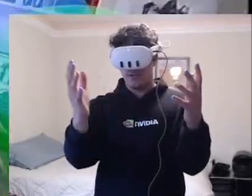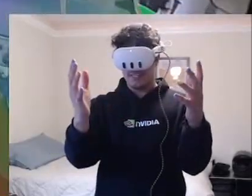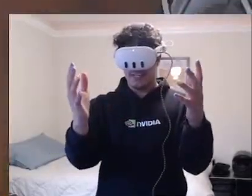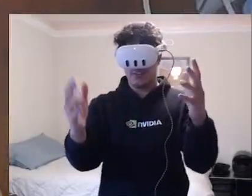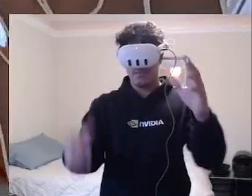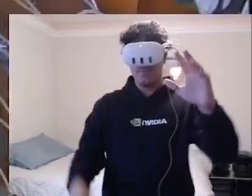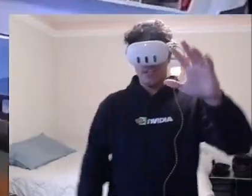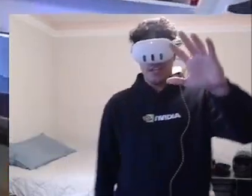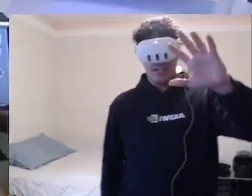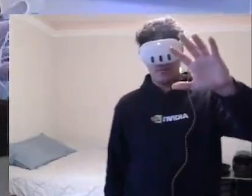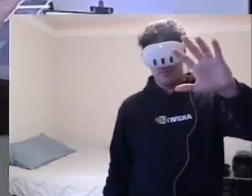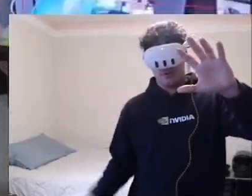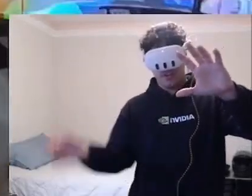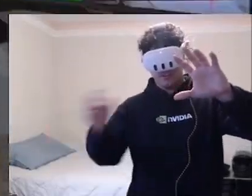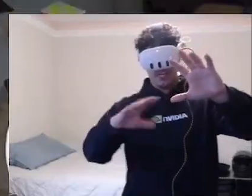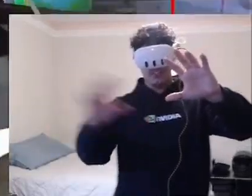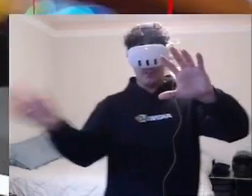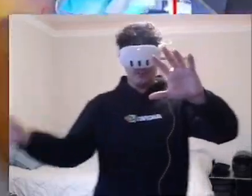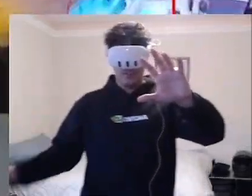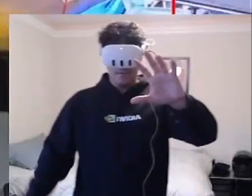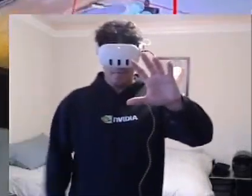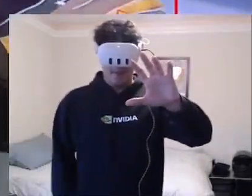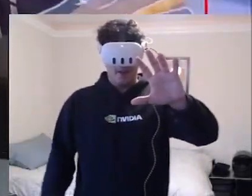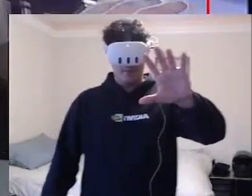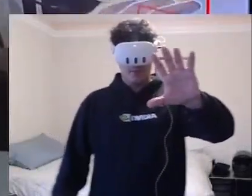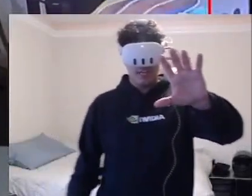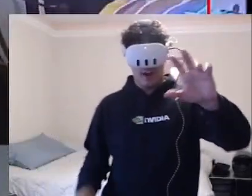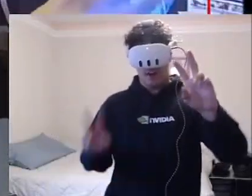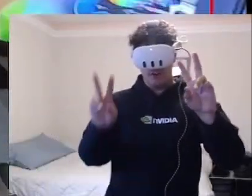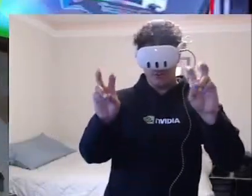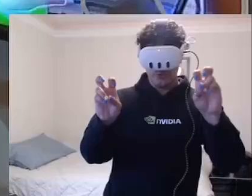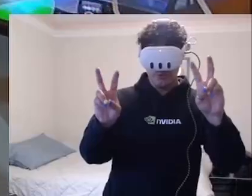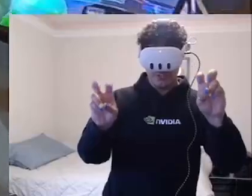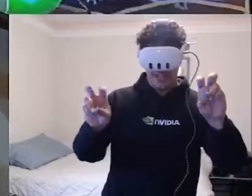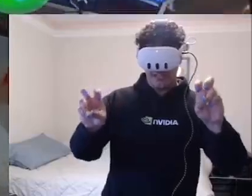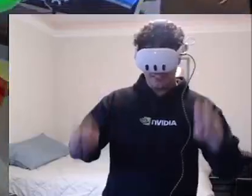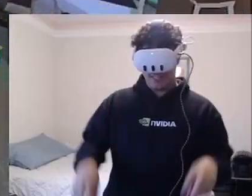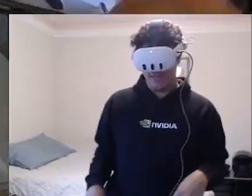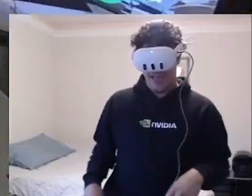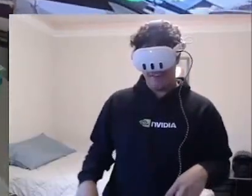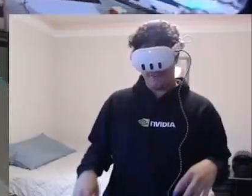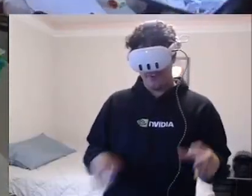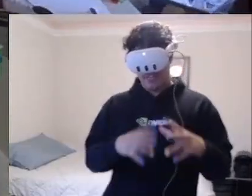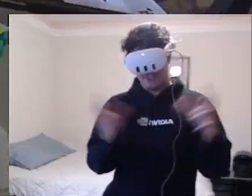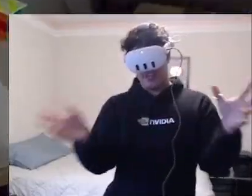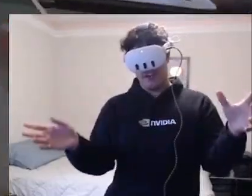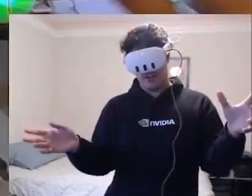determine orientation, and we're cross-checking those between our true signs that we